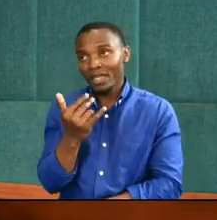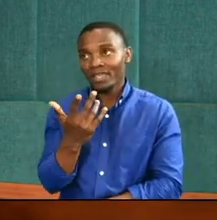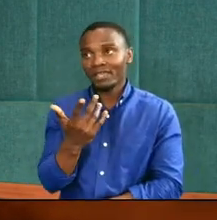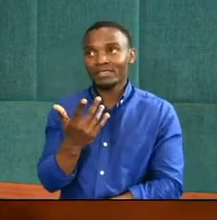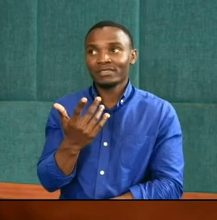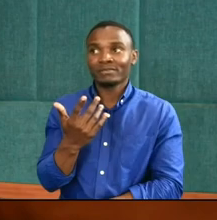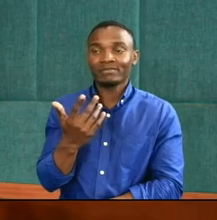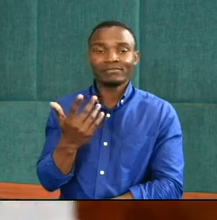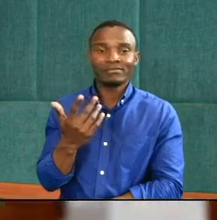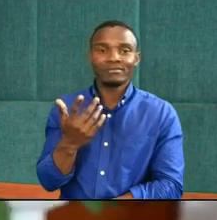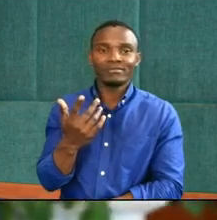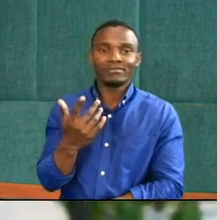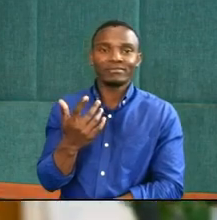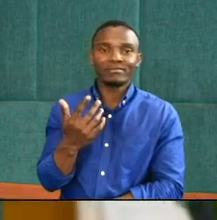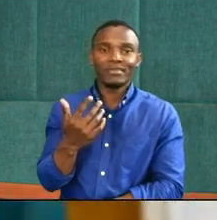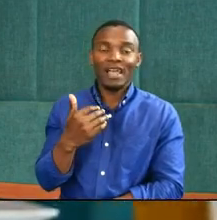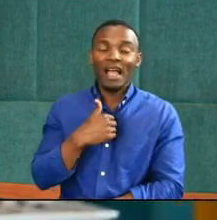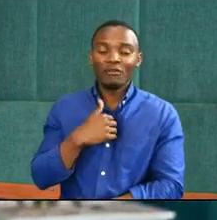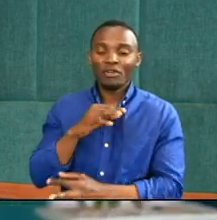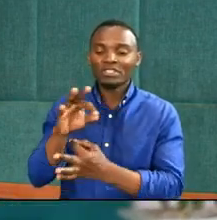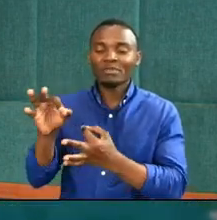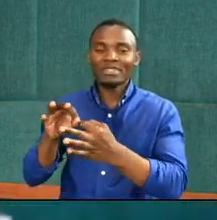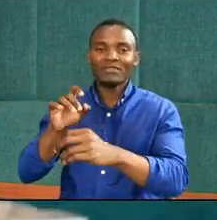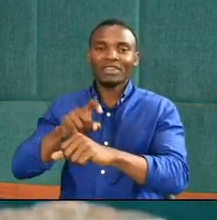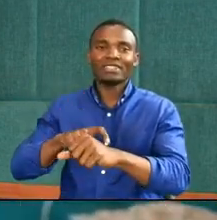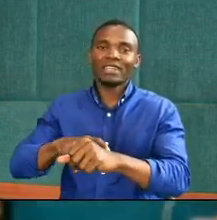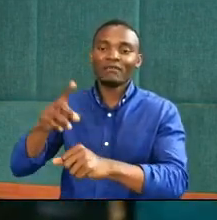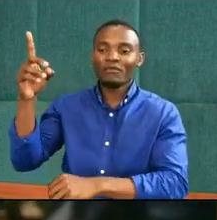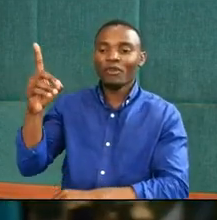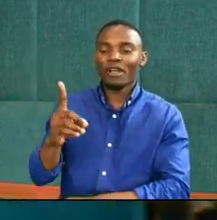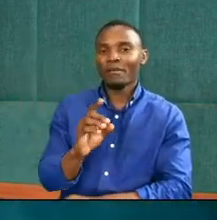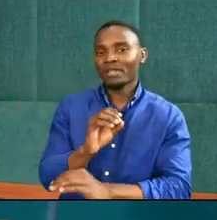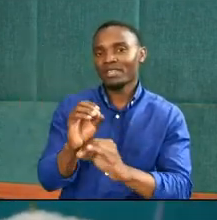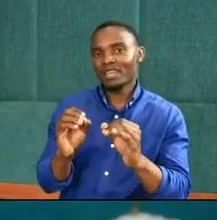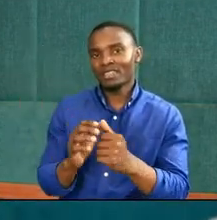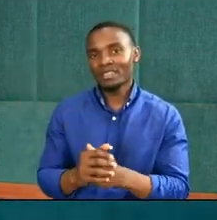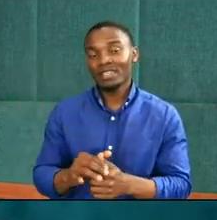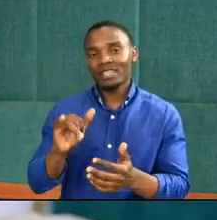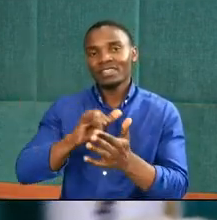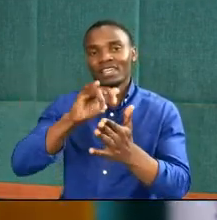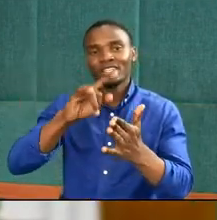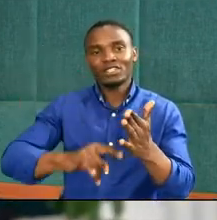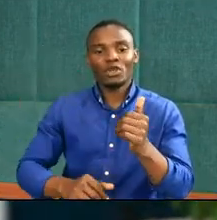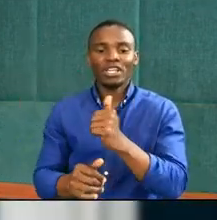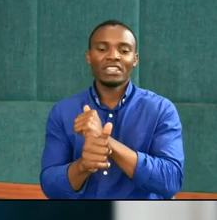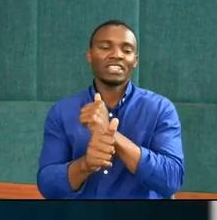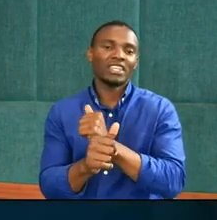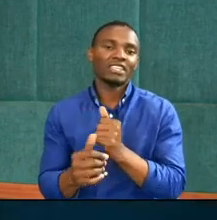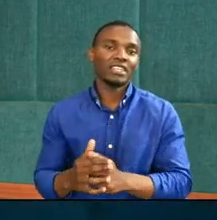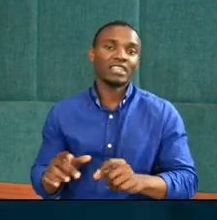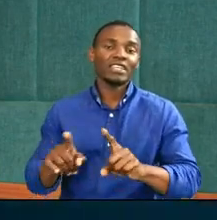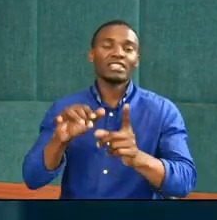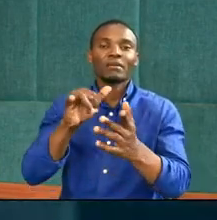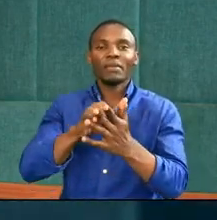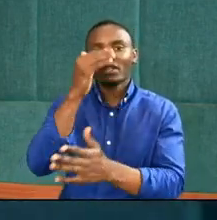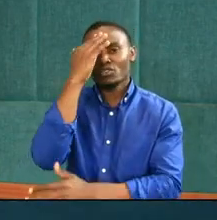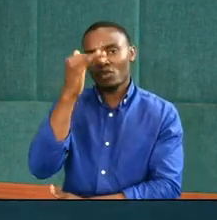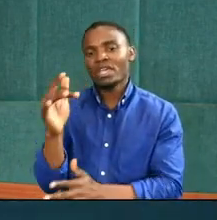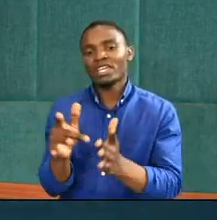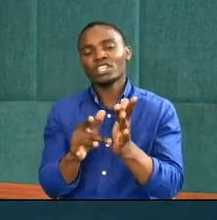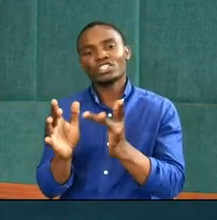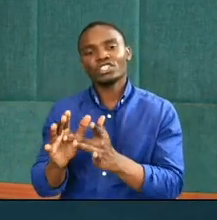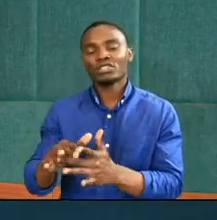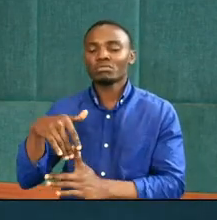for the coming. That's where the danger lurks. And that's why Jesus kept saying the same thing